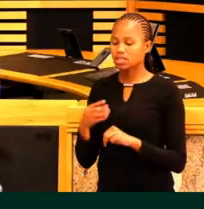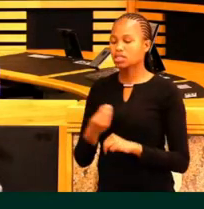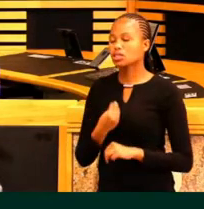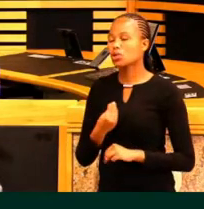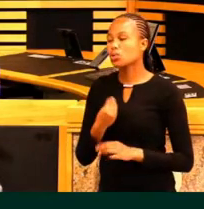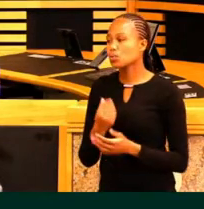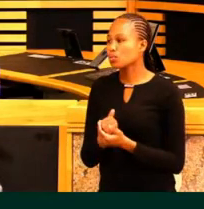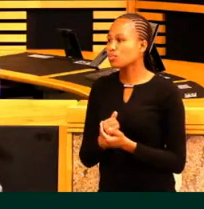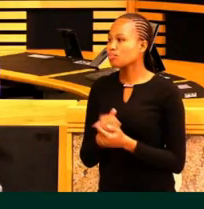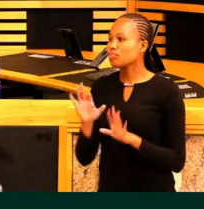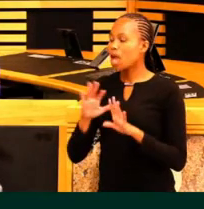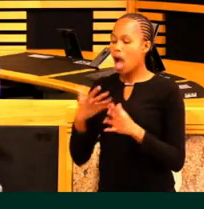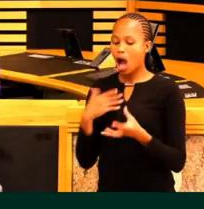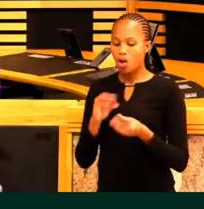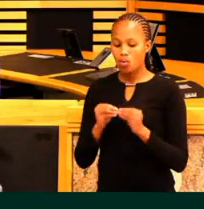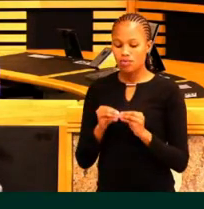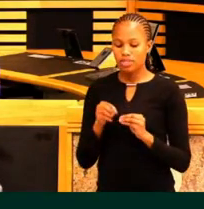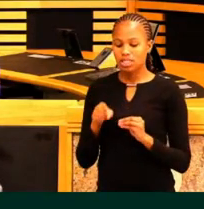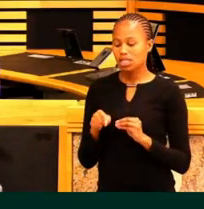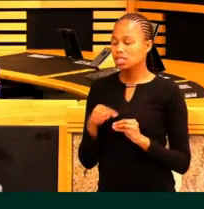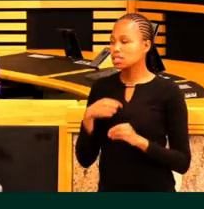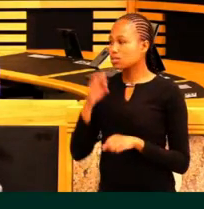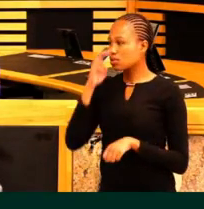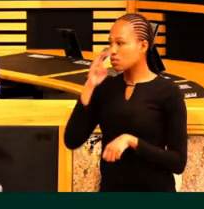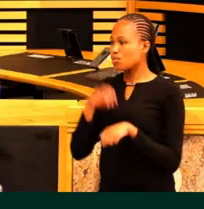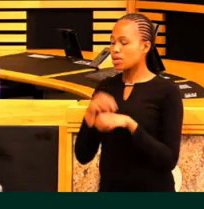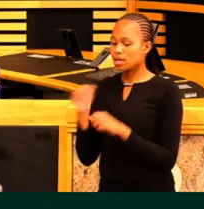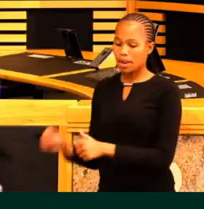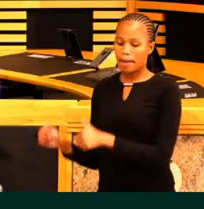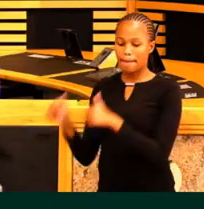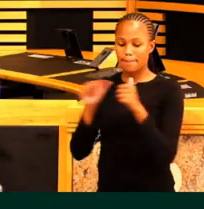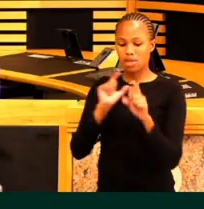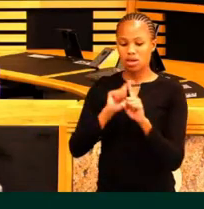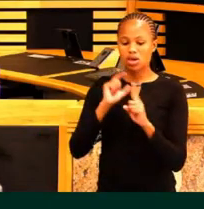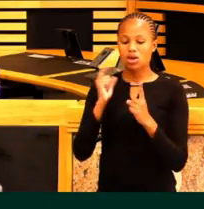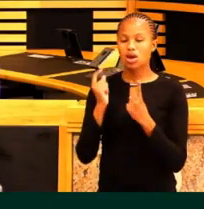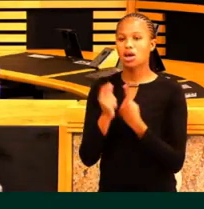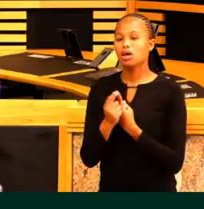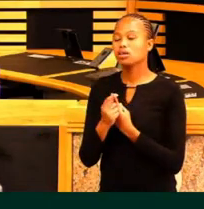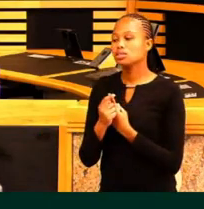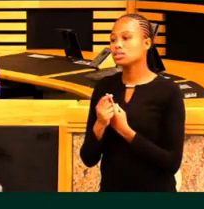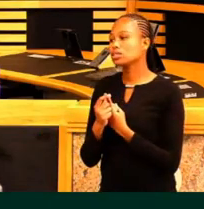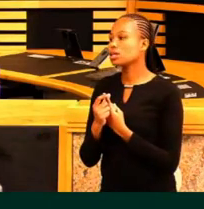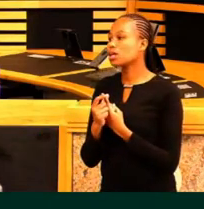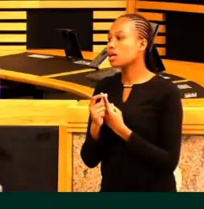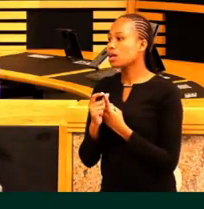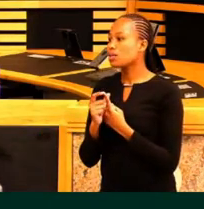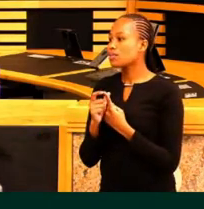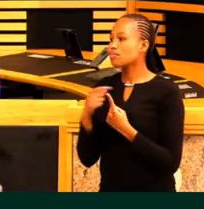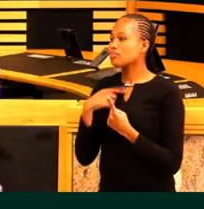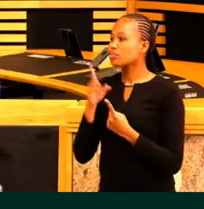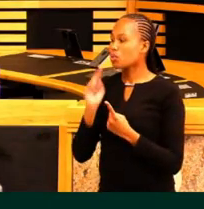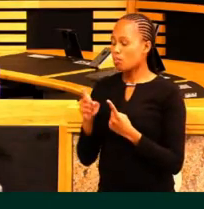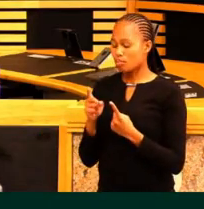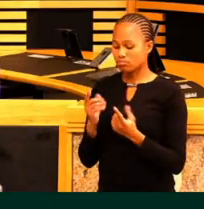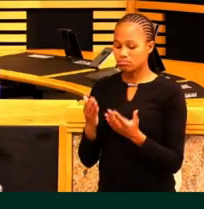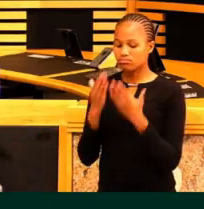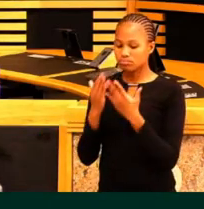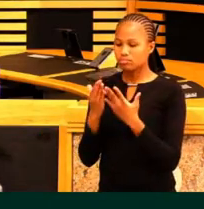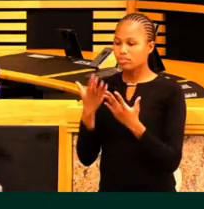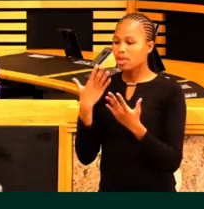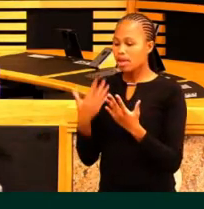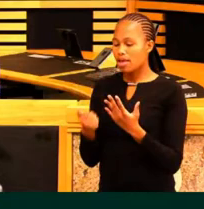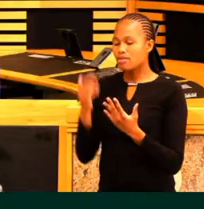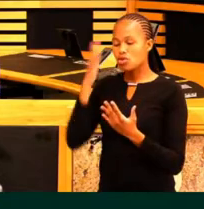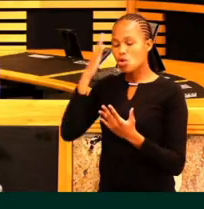how do we fix that we need to bring back the culture of mass career exhibitions so that students can have Direction